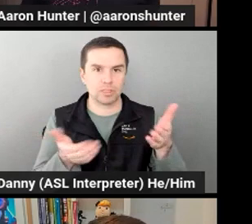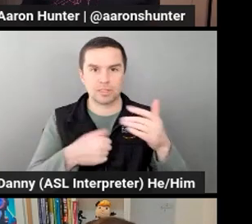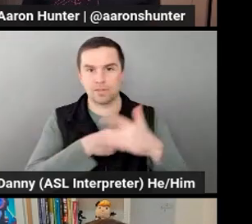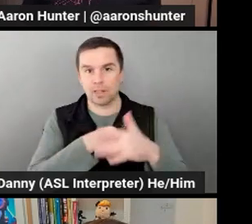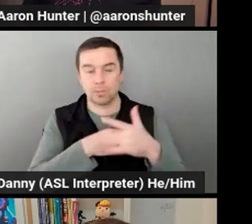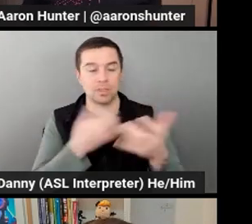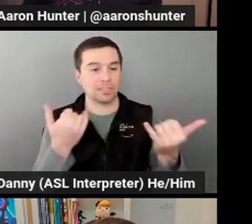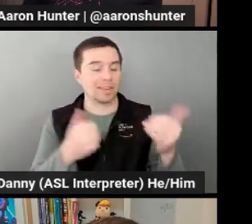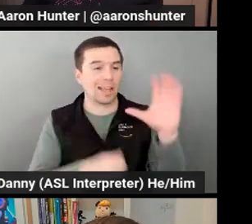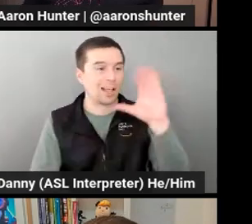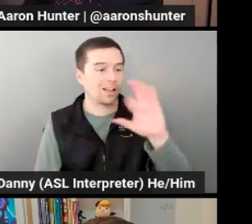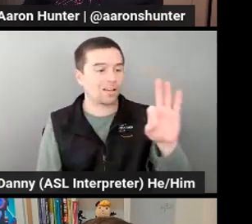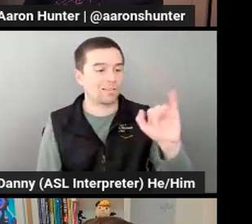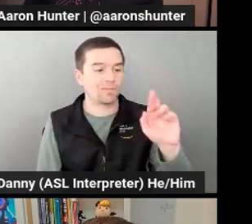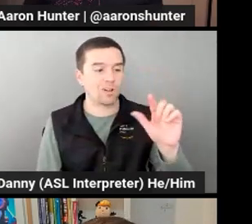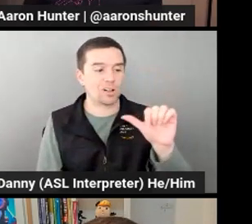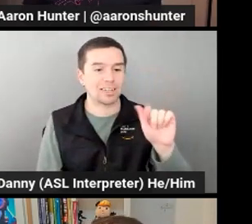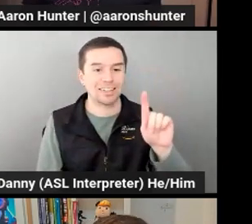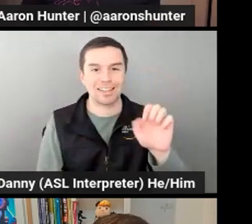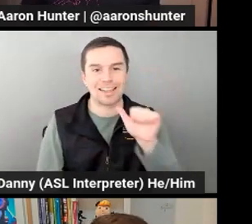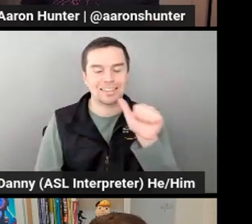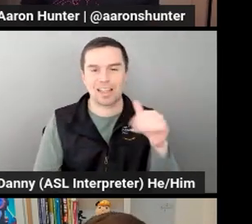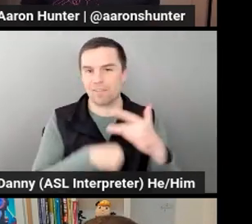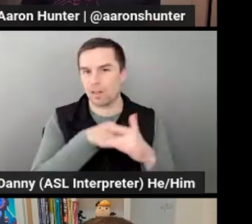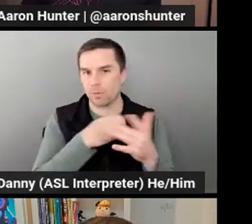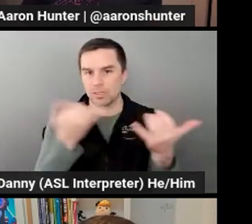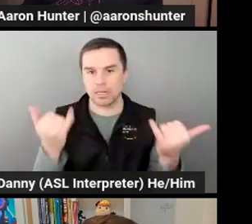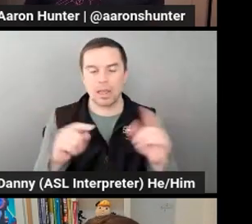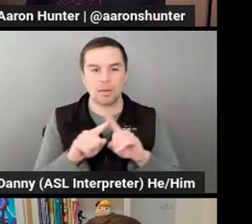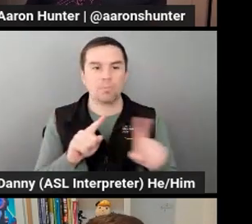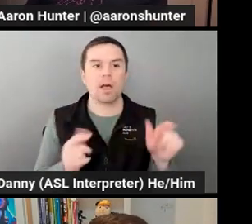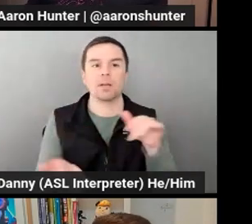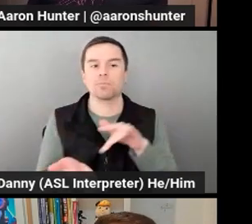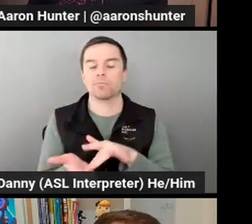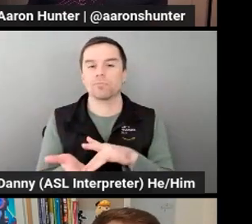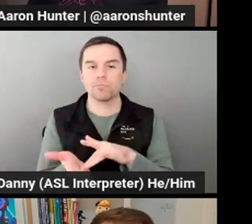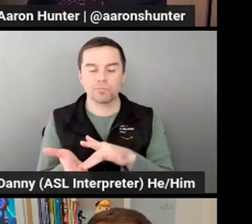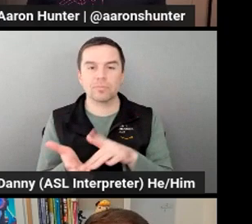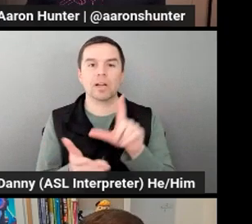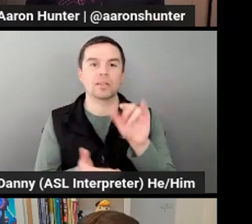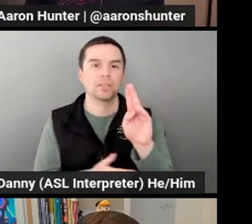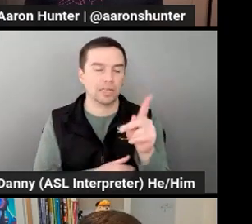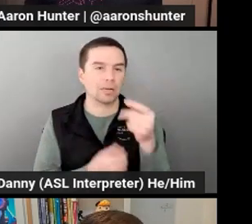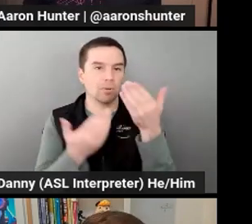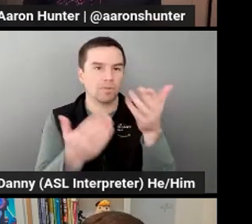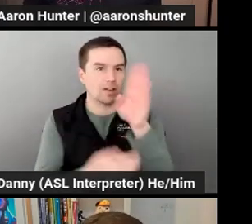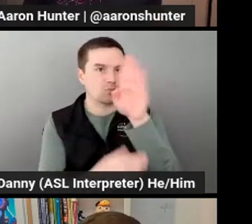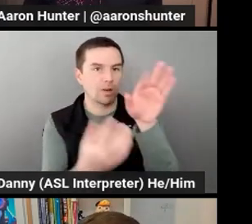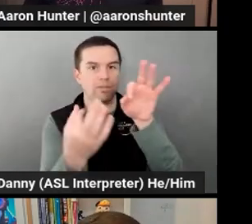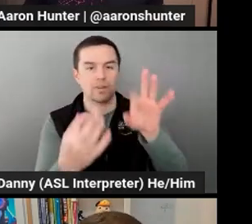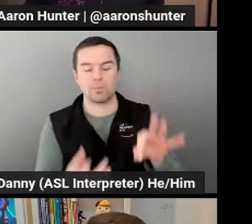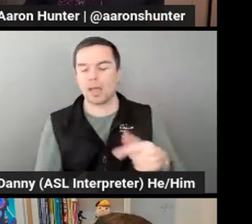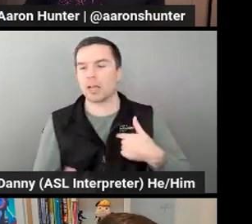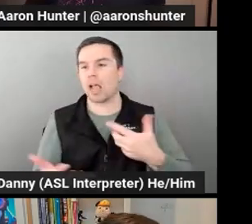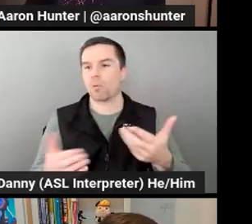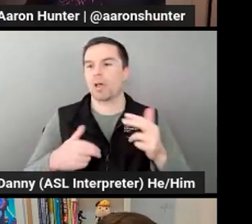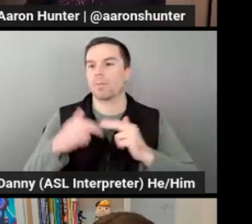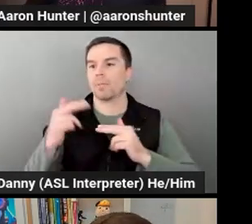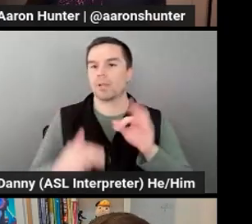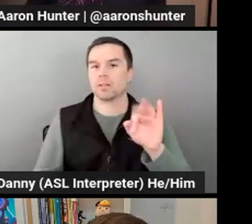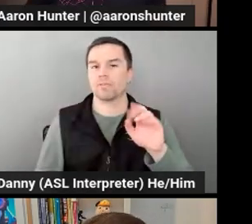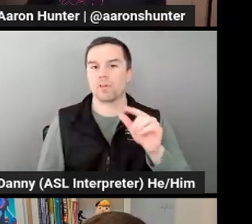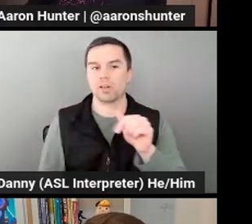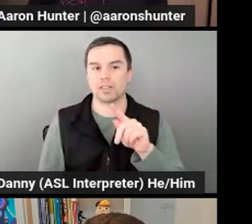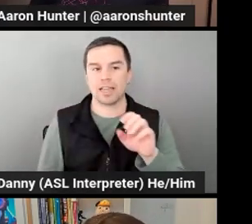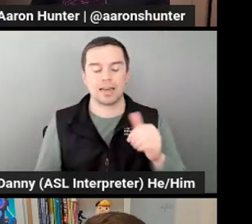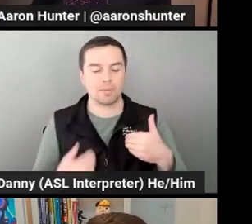available. You can click this link and give us direct feedback and tell us, hey, I want to be able to build Fargate. I have challenges connecting my Fargate task